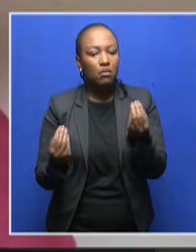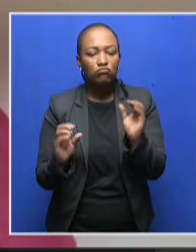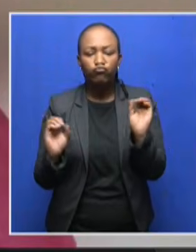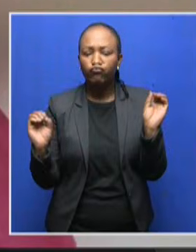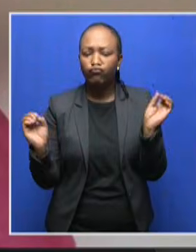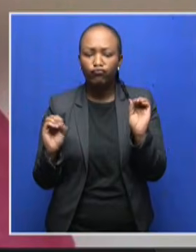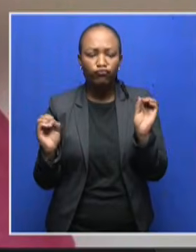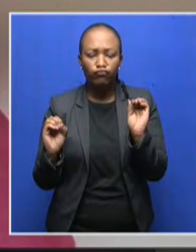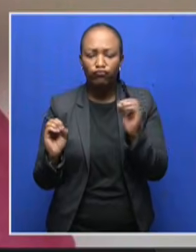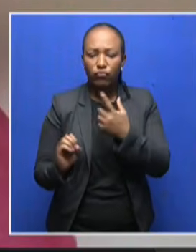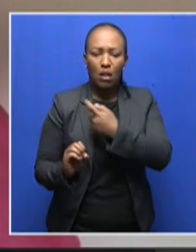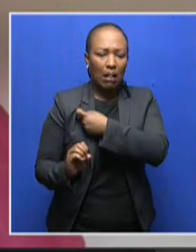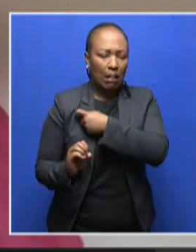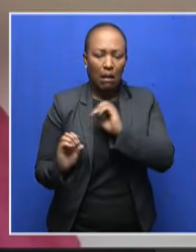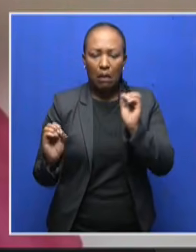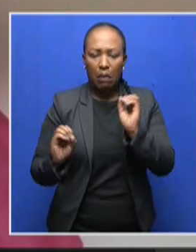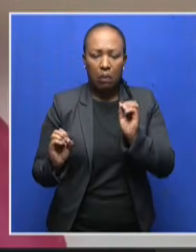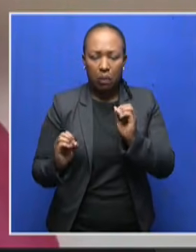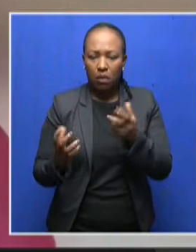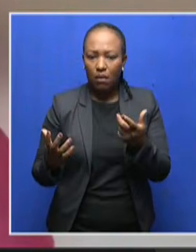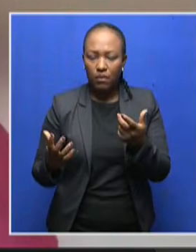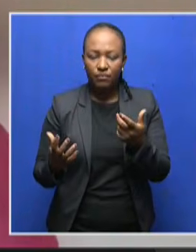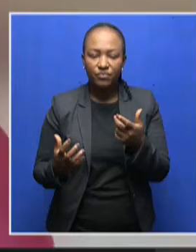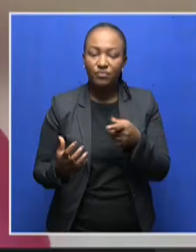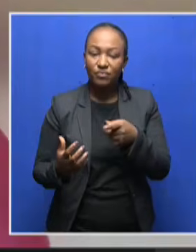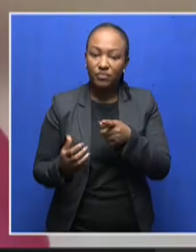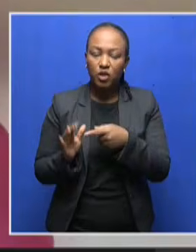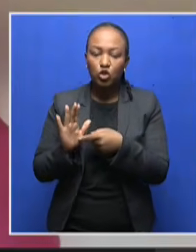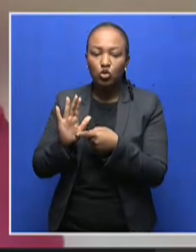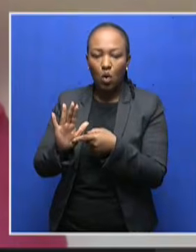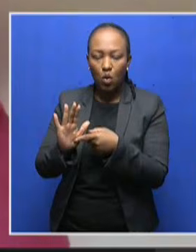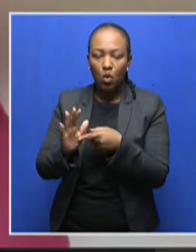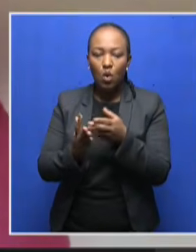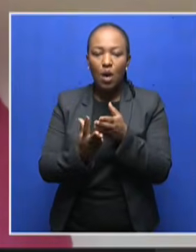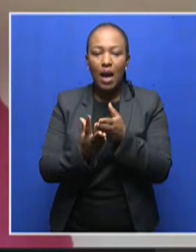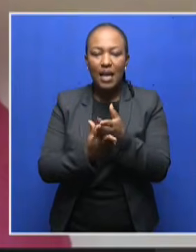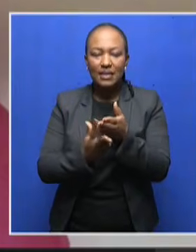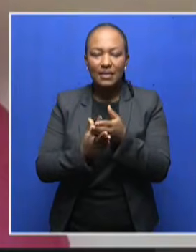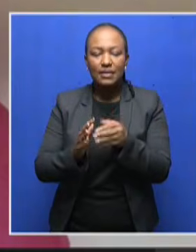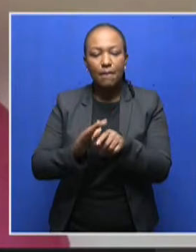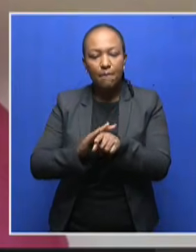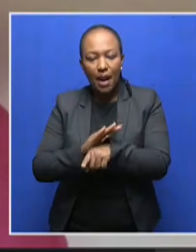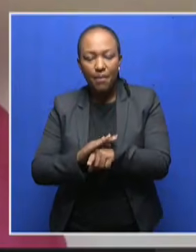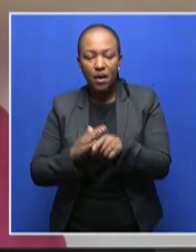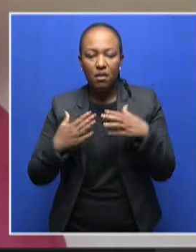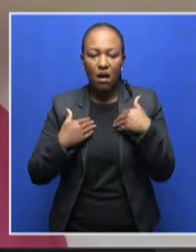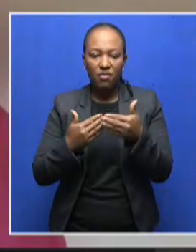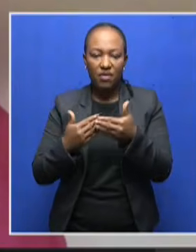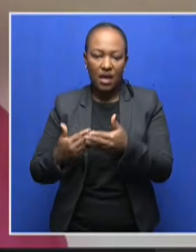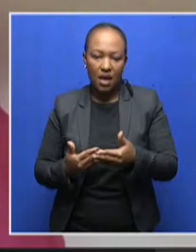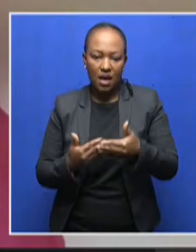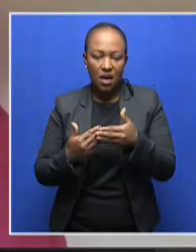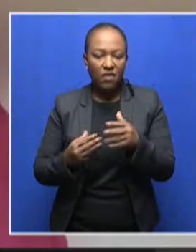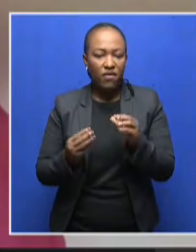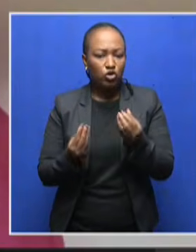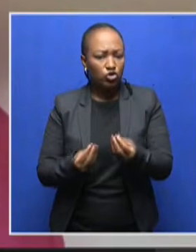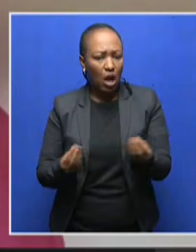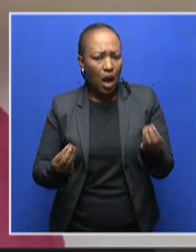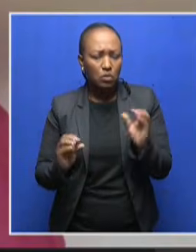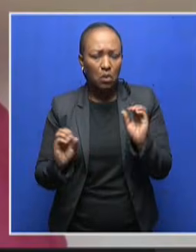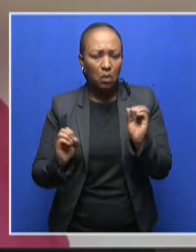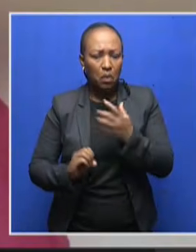reached by routine vaccination services because it's an indicator of their access to primary health care. So if a child's not receiving any vaccines